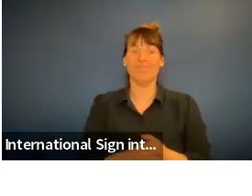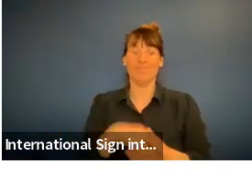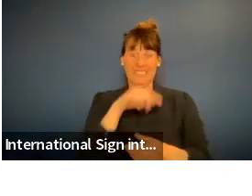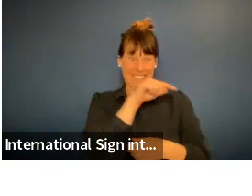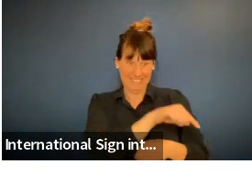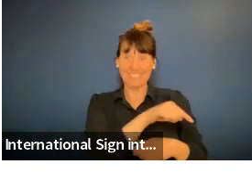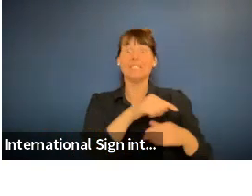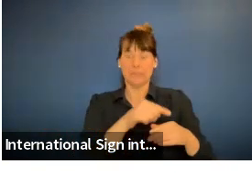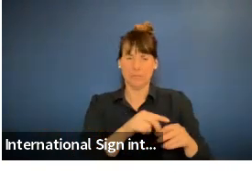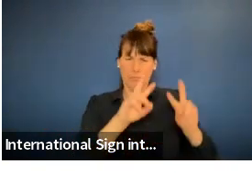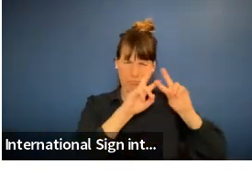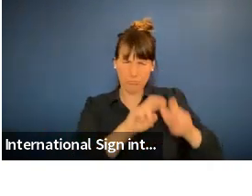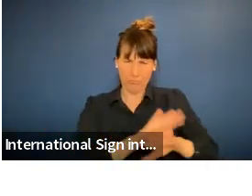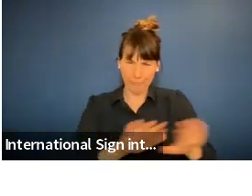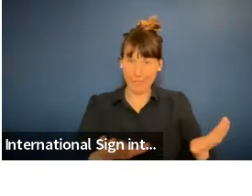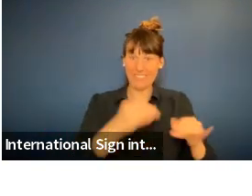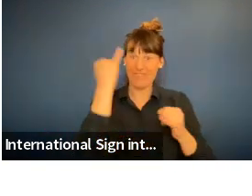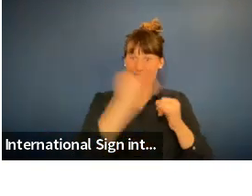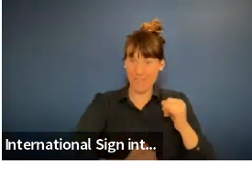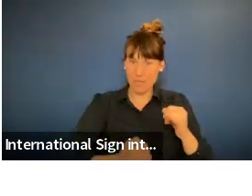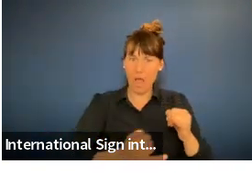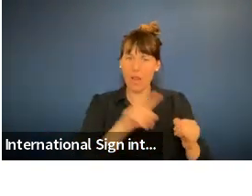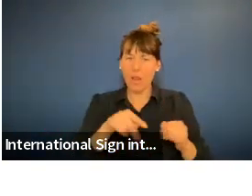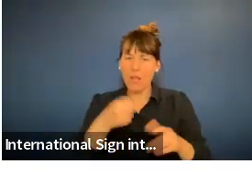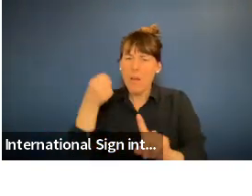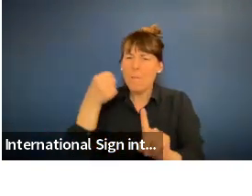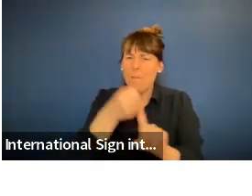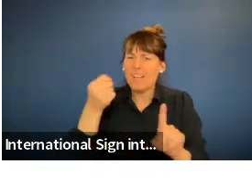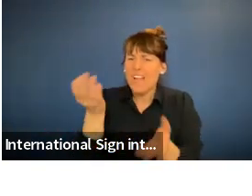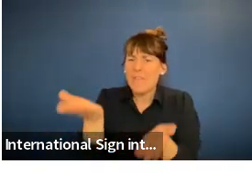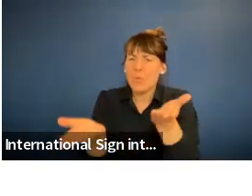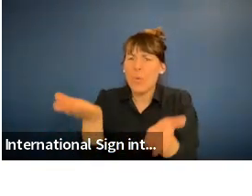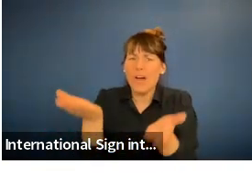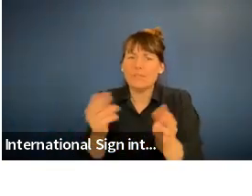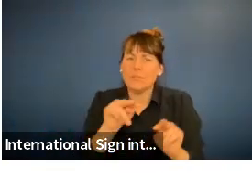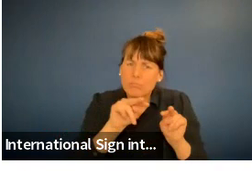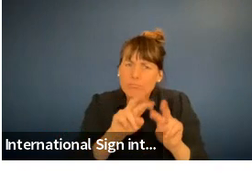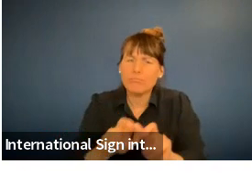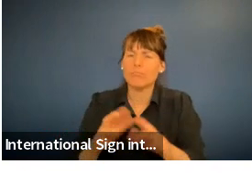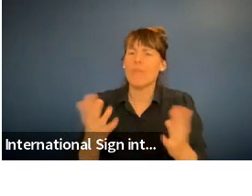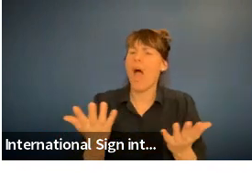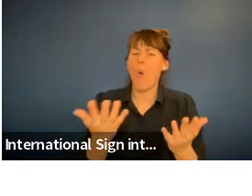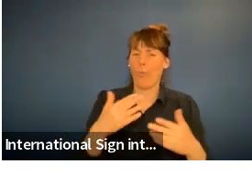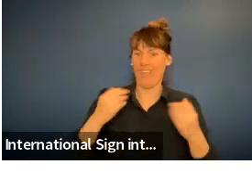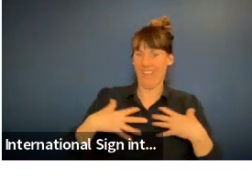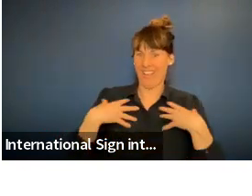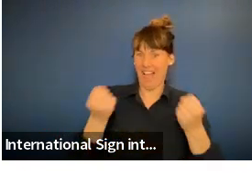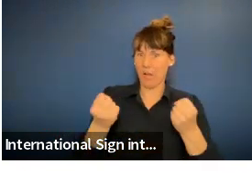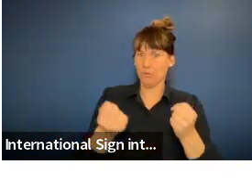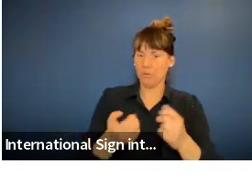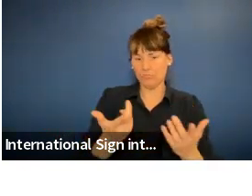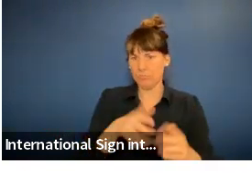associated with a 34% decrease in total, so not just health-related, but total disability-related extra